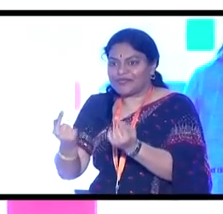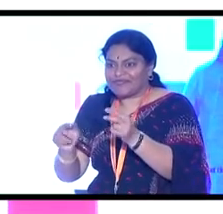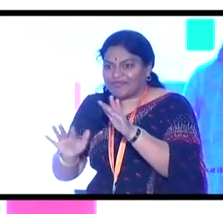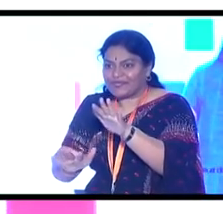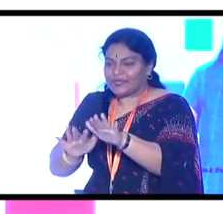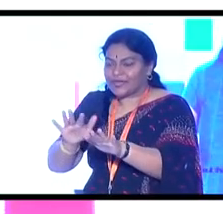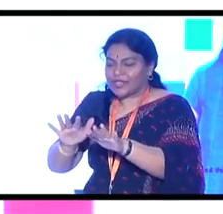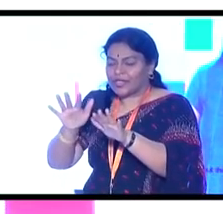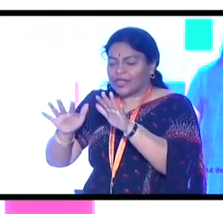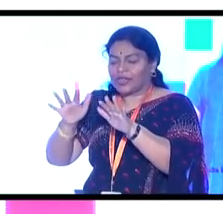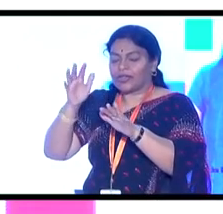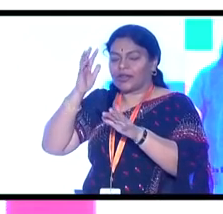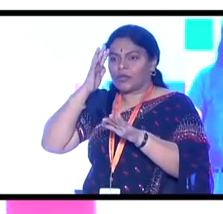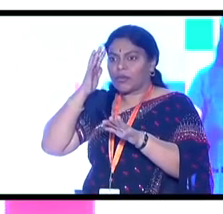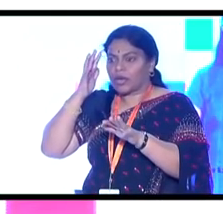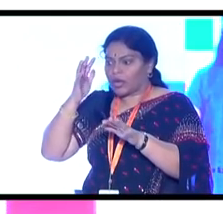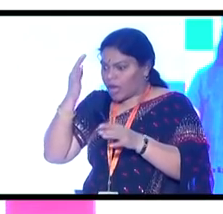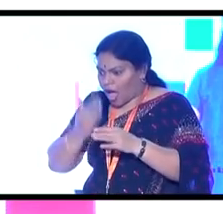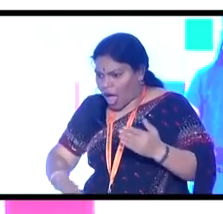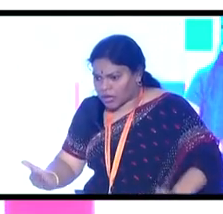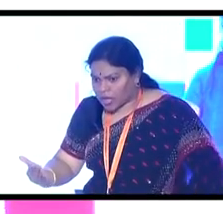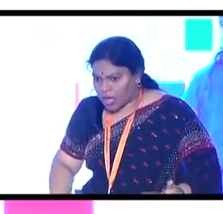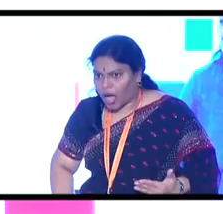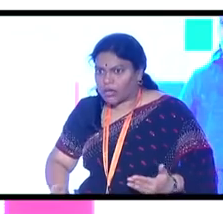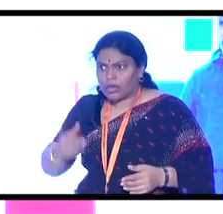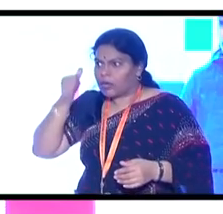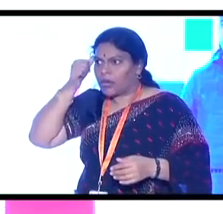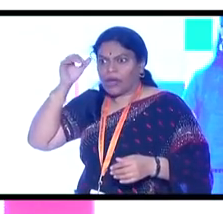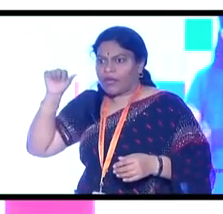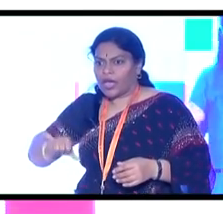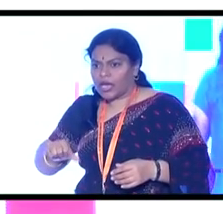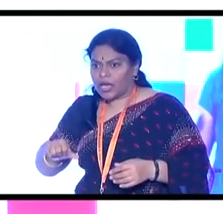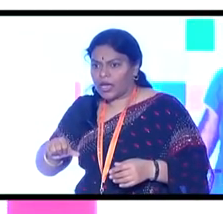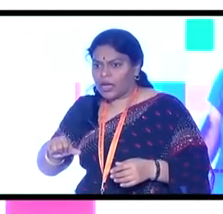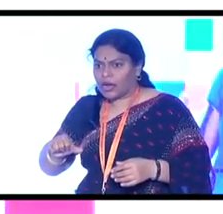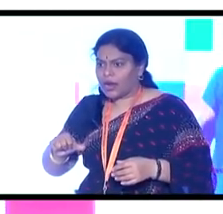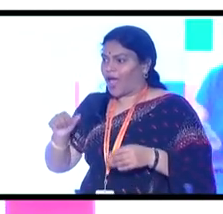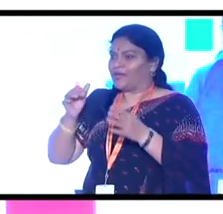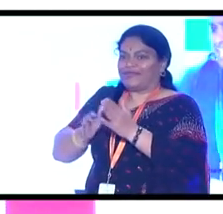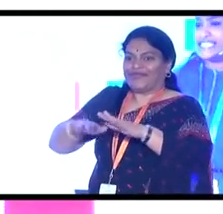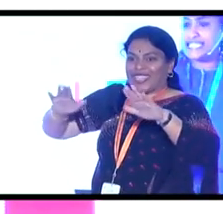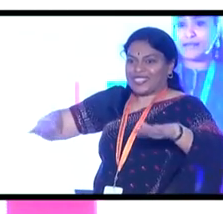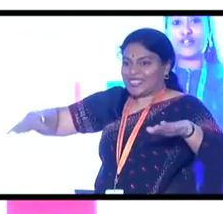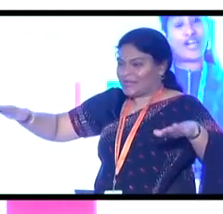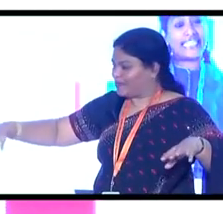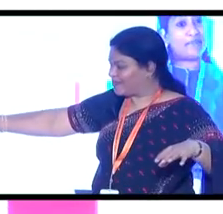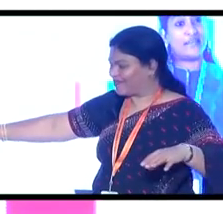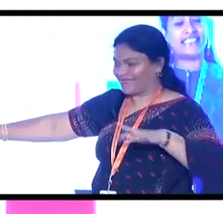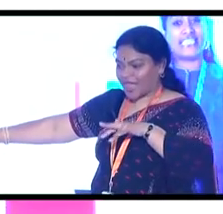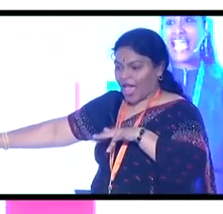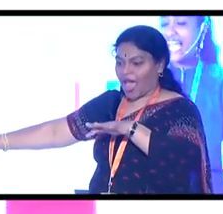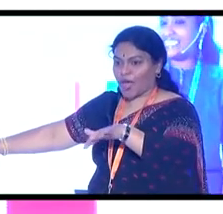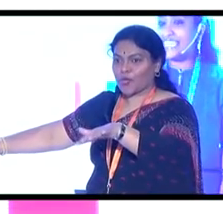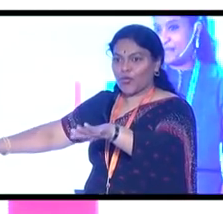want to remember that when you don't have your legs. It's about being able to walk on the beach. It's about holding hands. It's about calling that